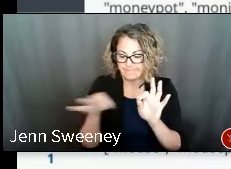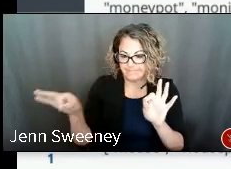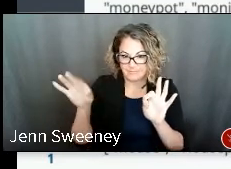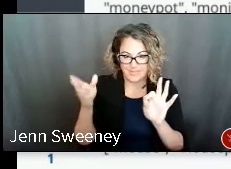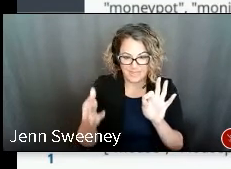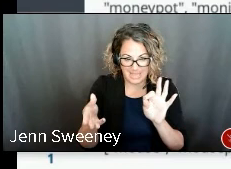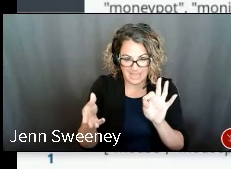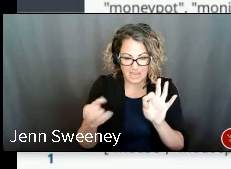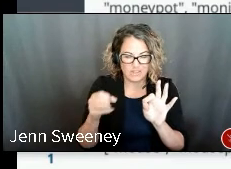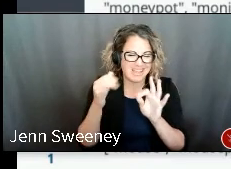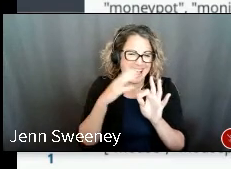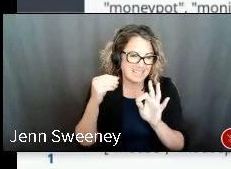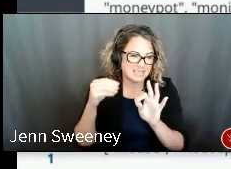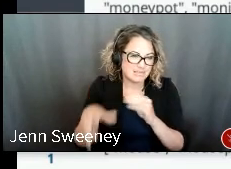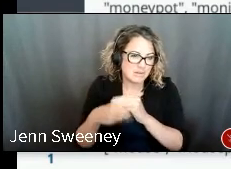Filter out.